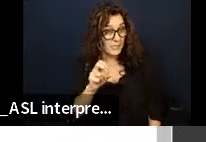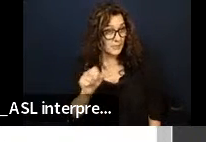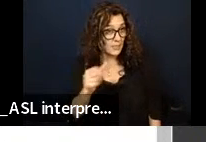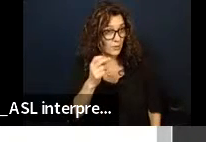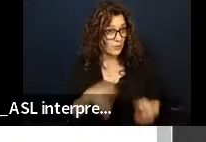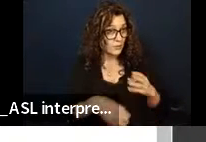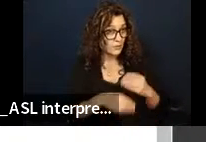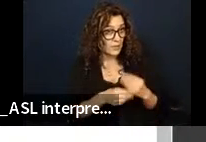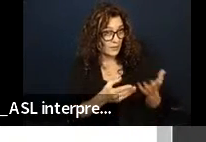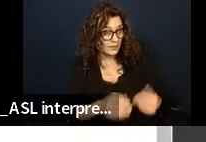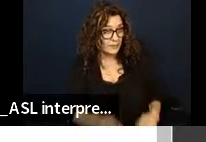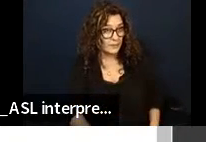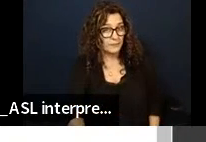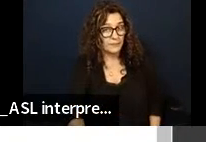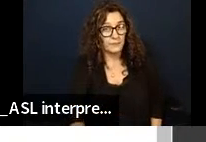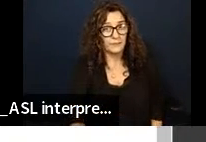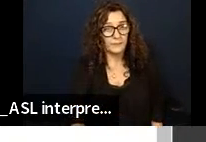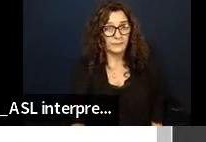on your end?